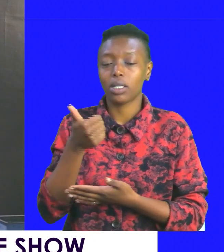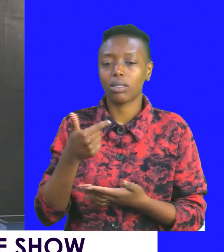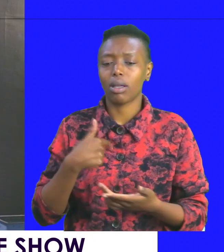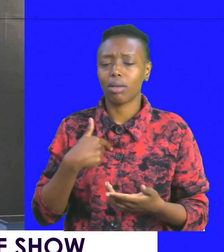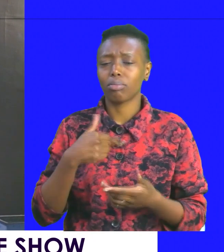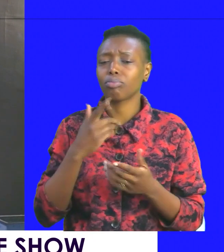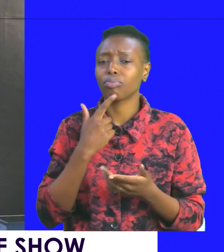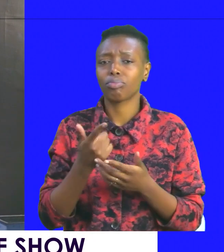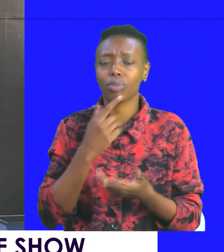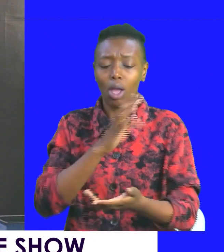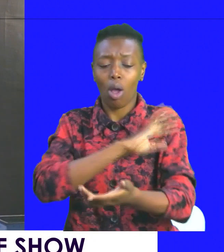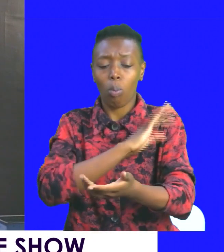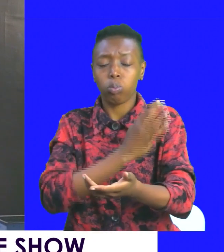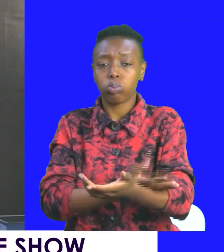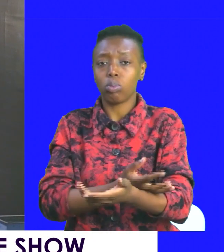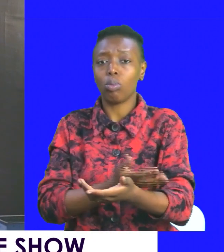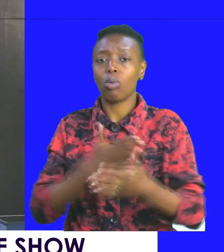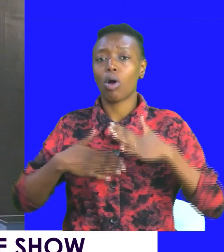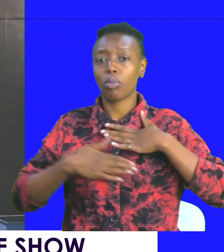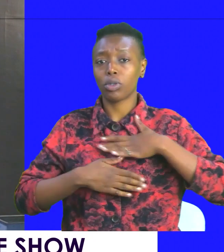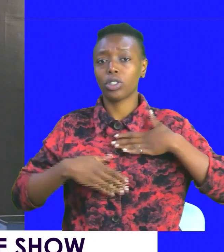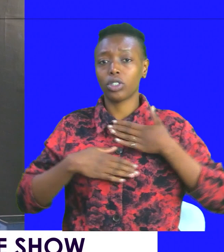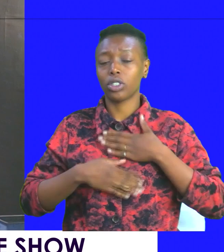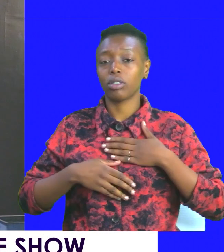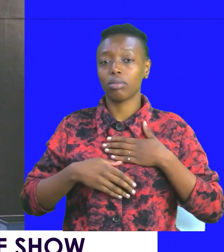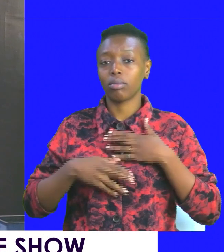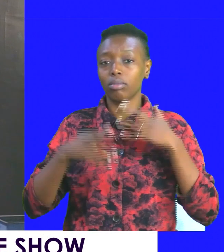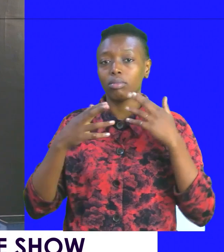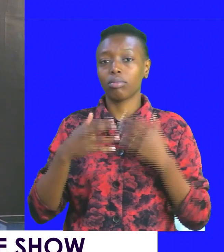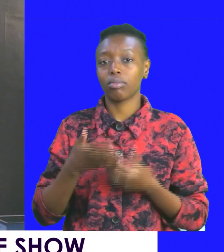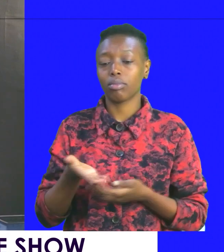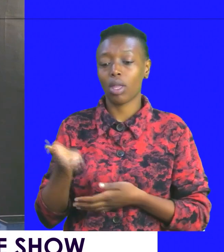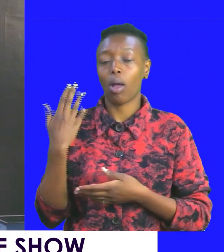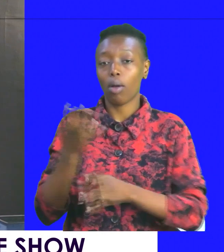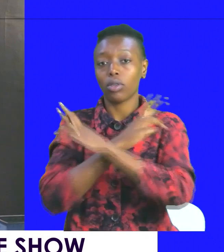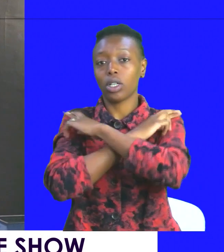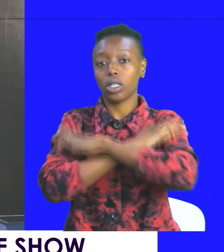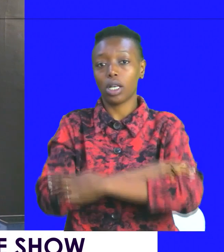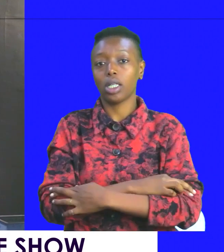power of appreciation. See you after the break.